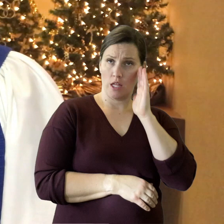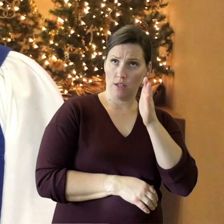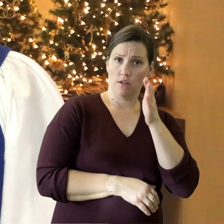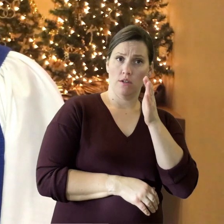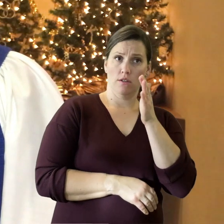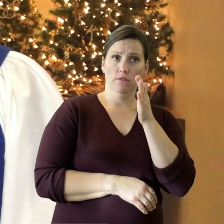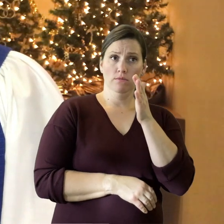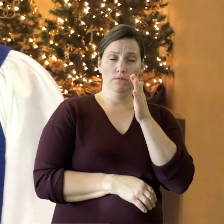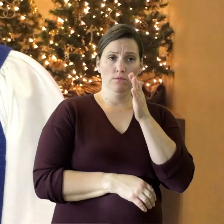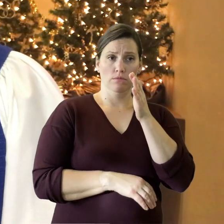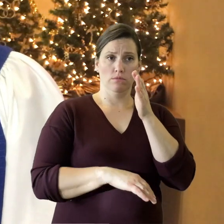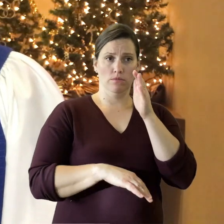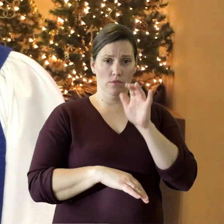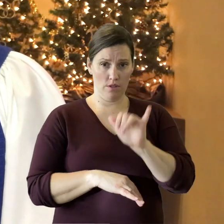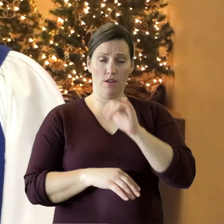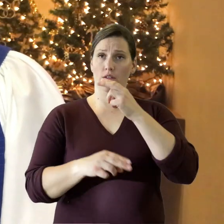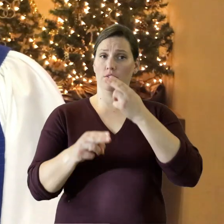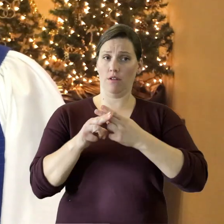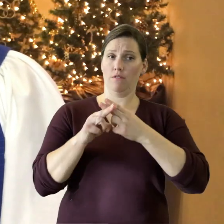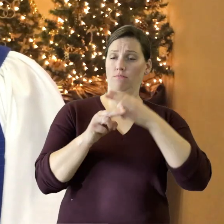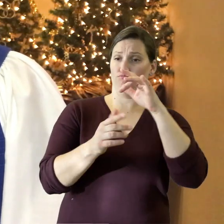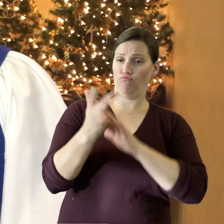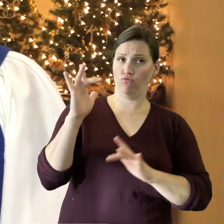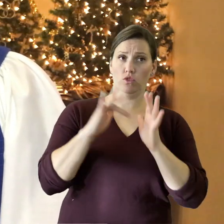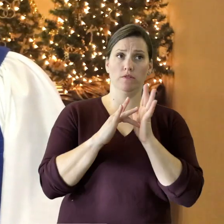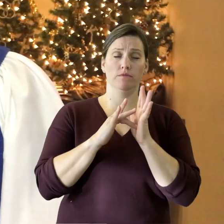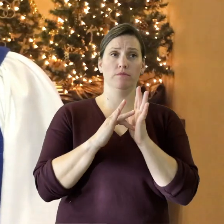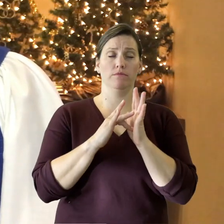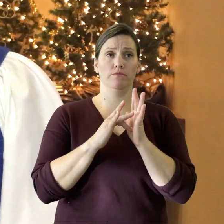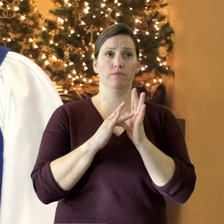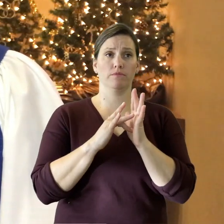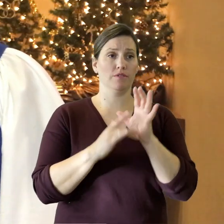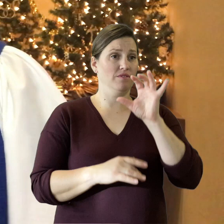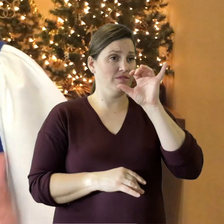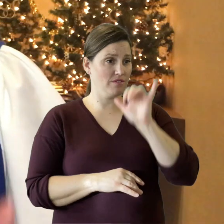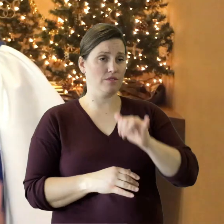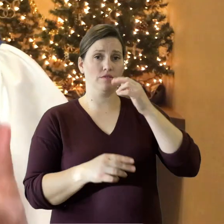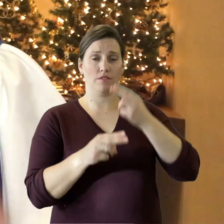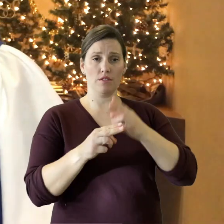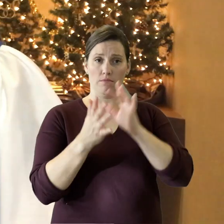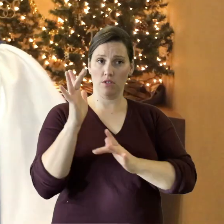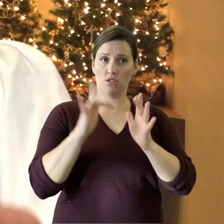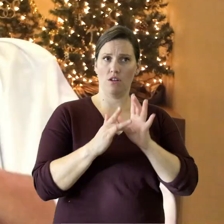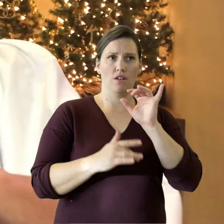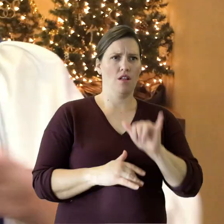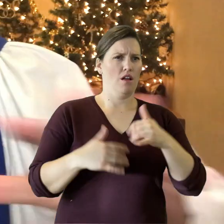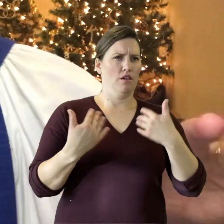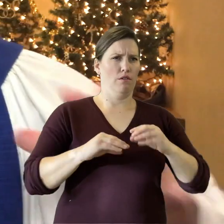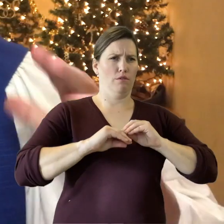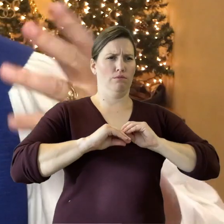bow at the name of Jesus. That name of Jesus,